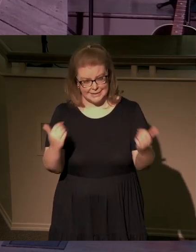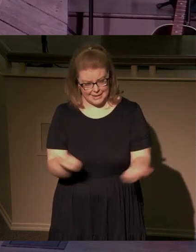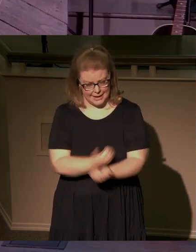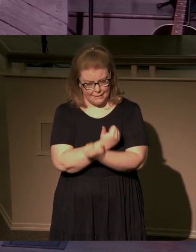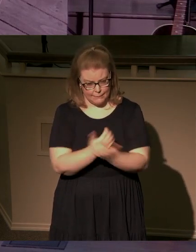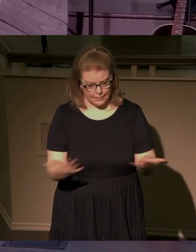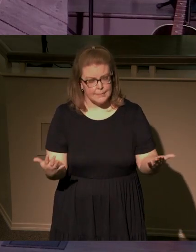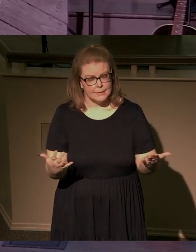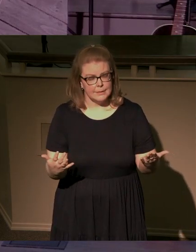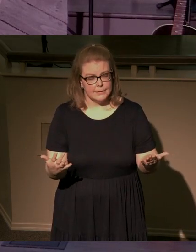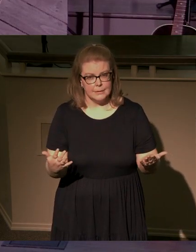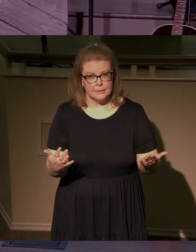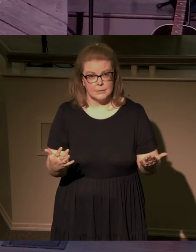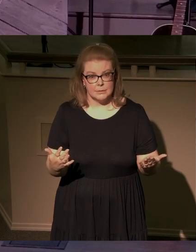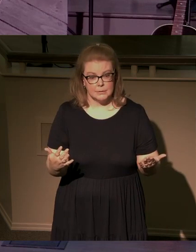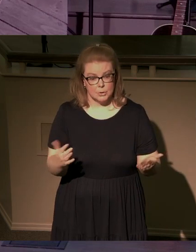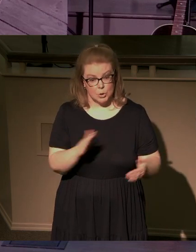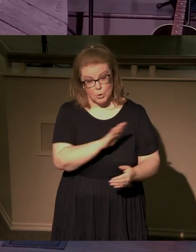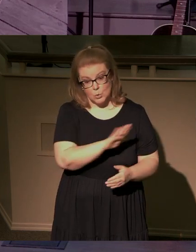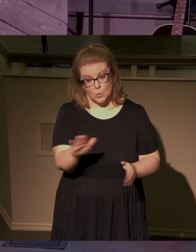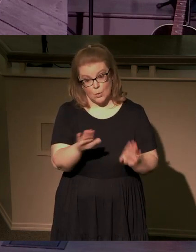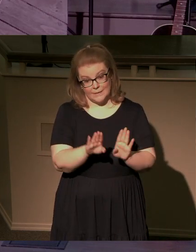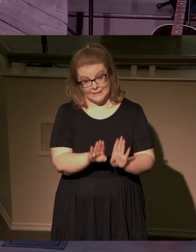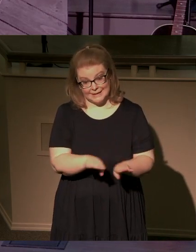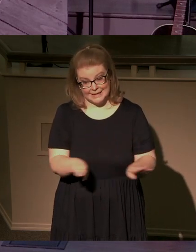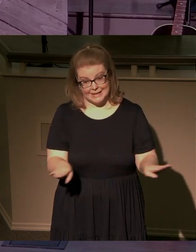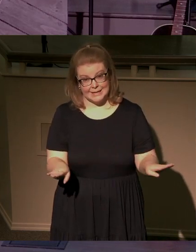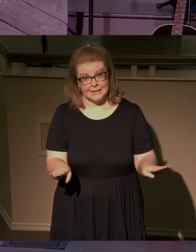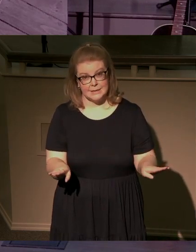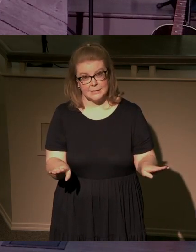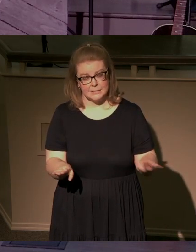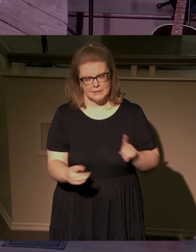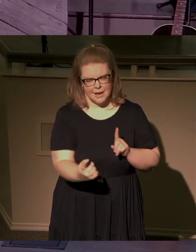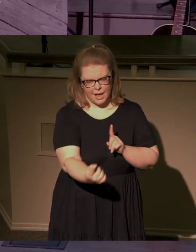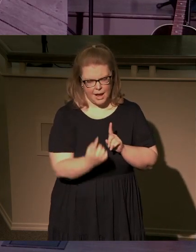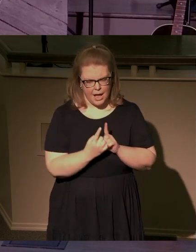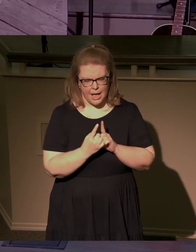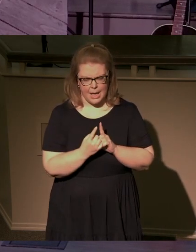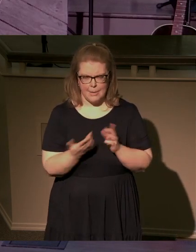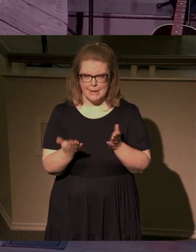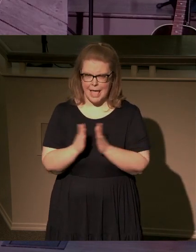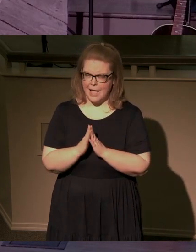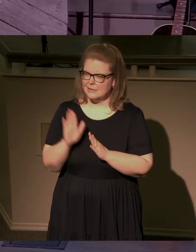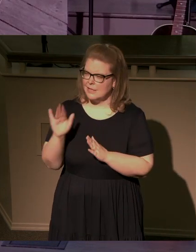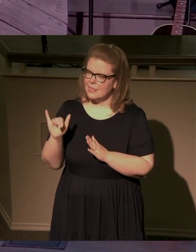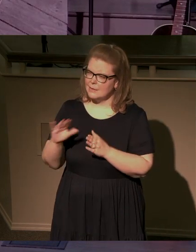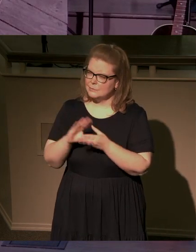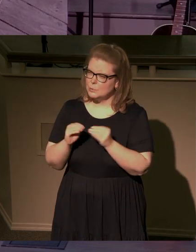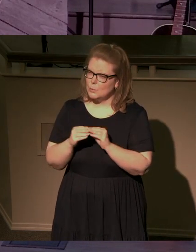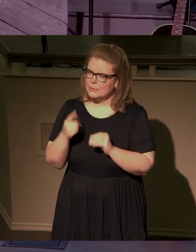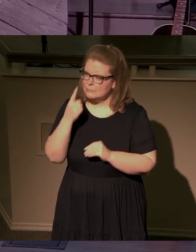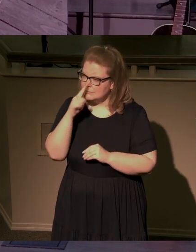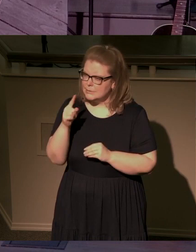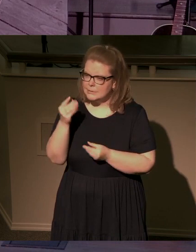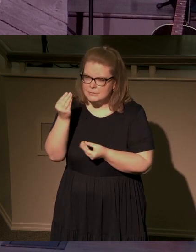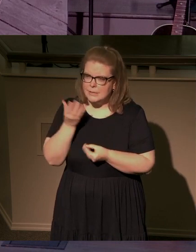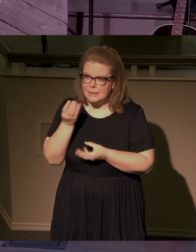things, and your kids come and ask you about that story.